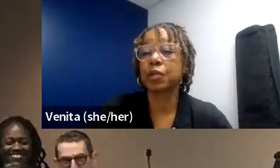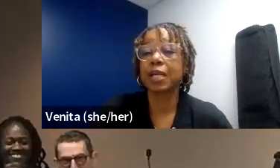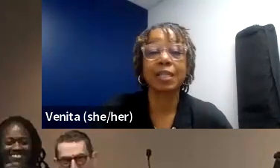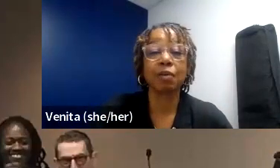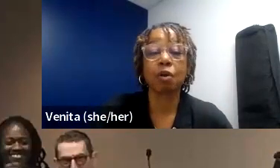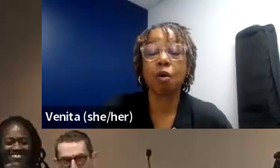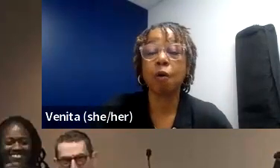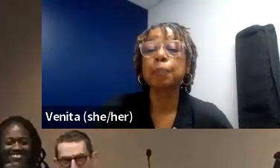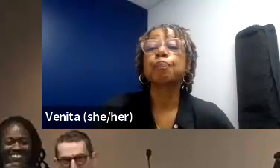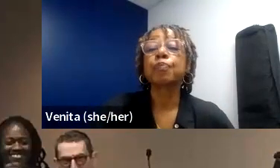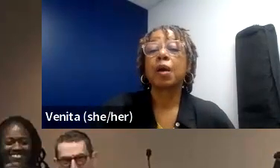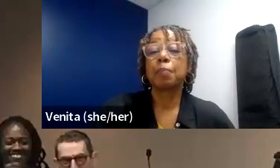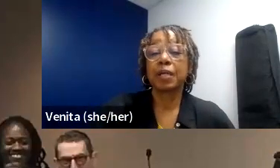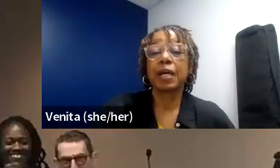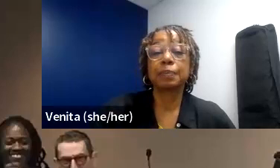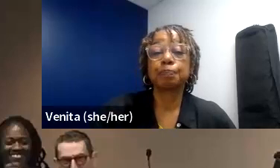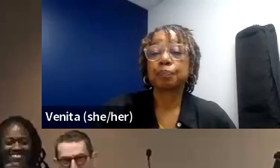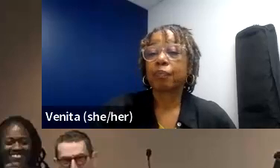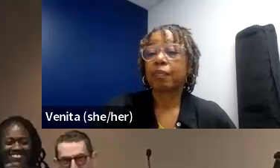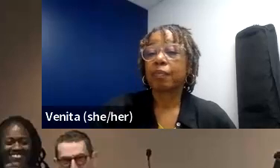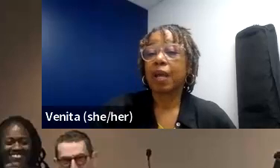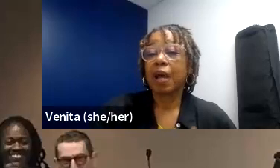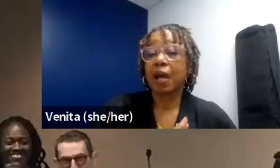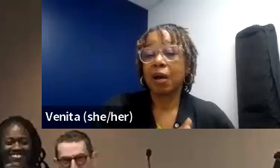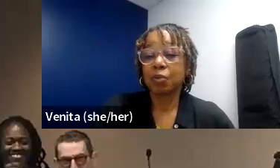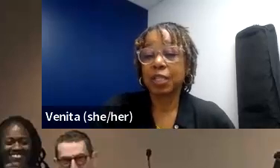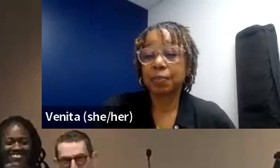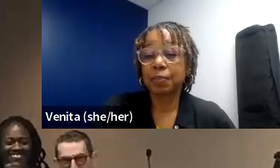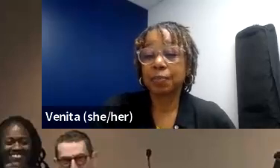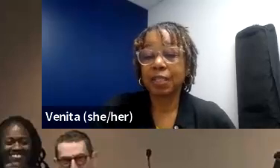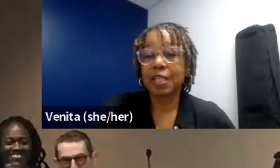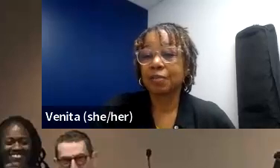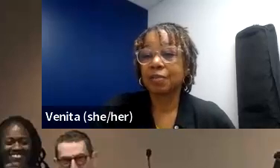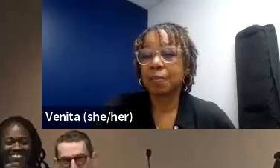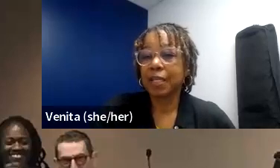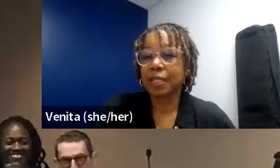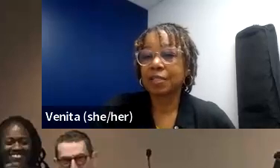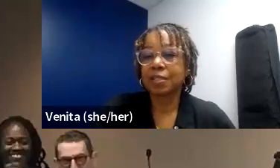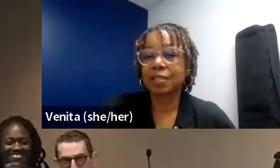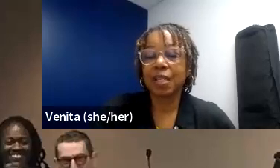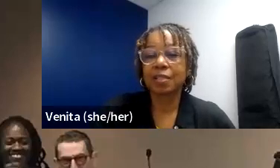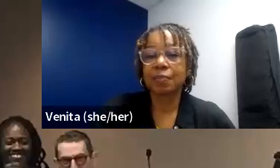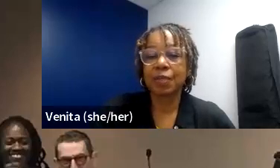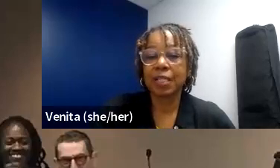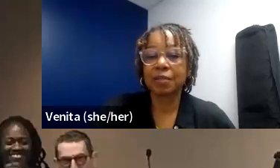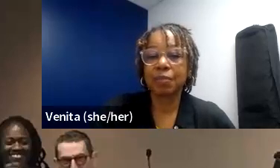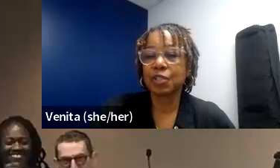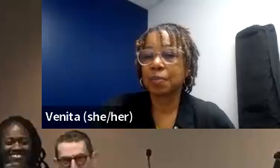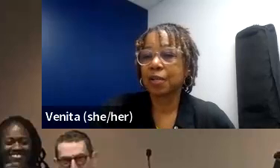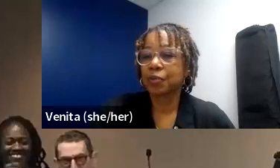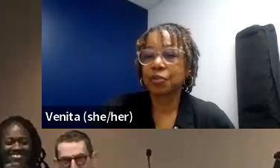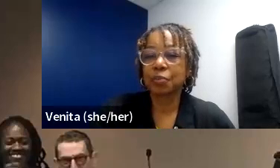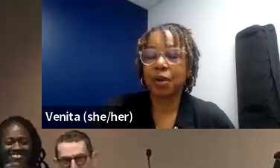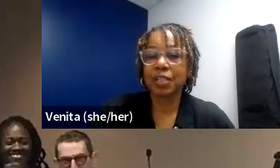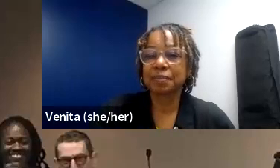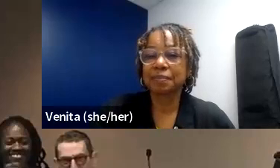own peer-led town hall. But I will keep going unless somebody needs to say something I didn't mention